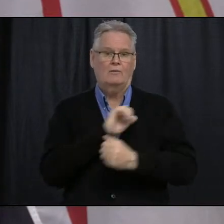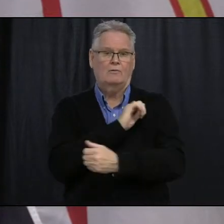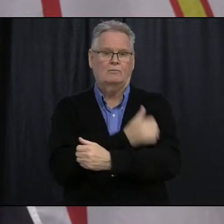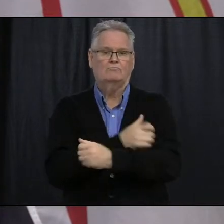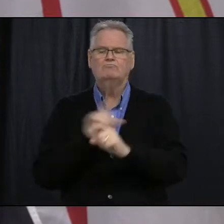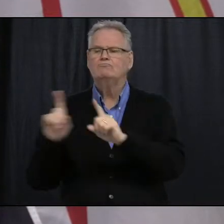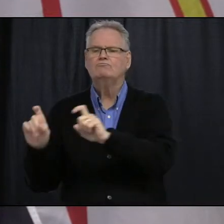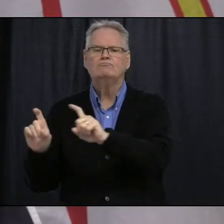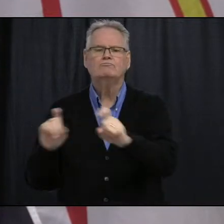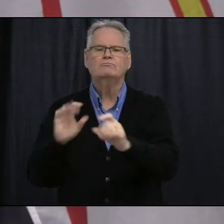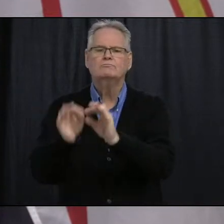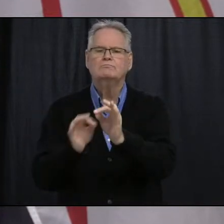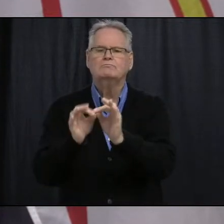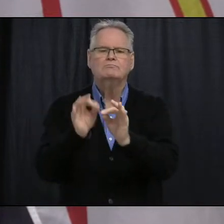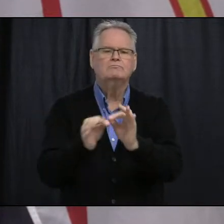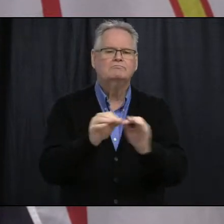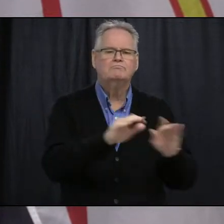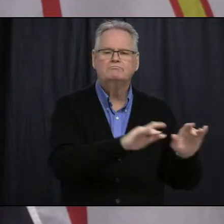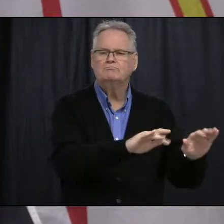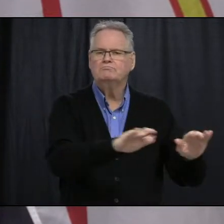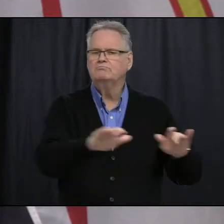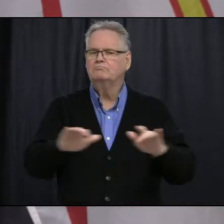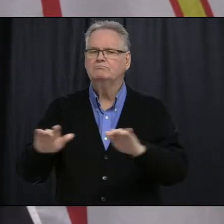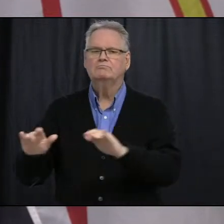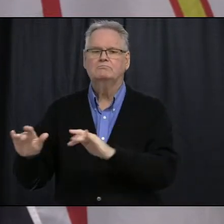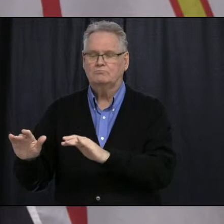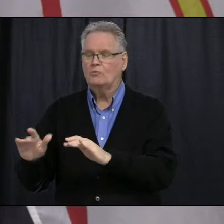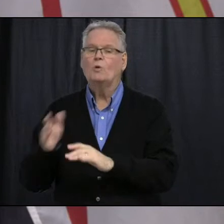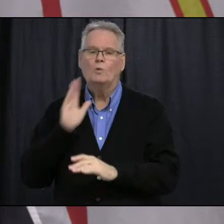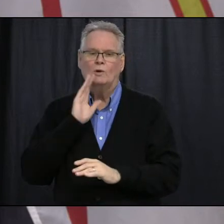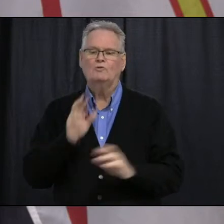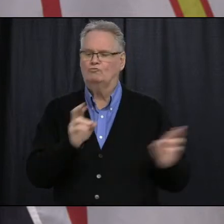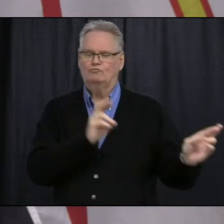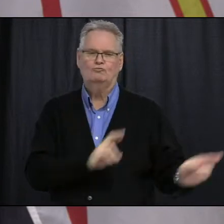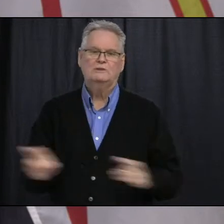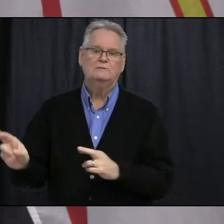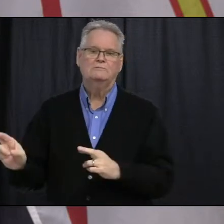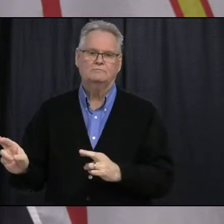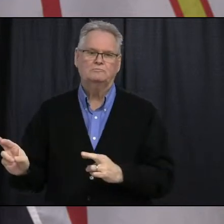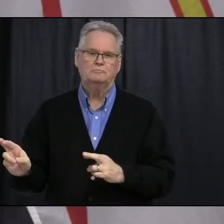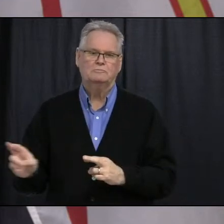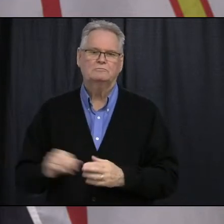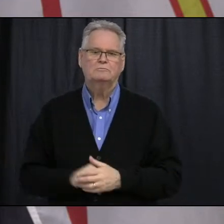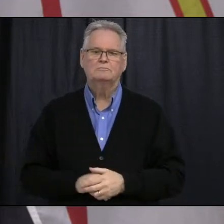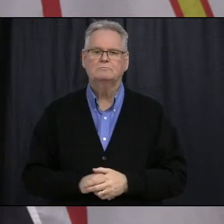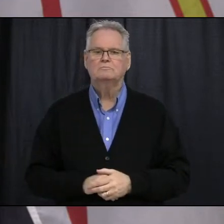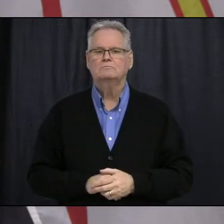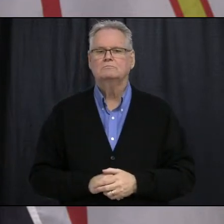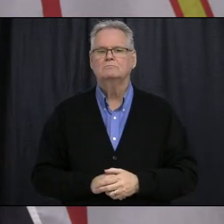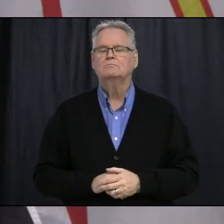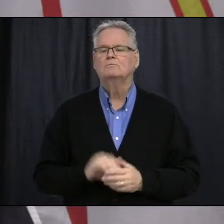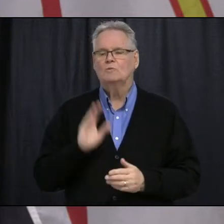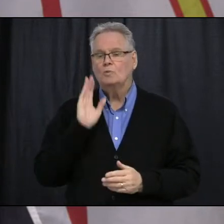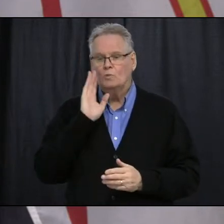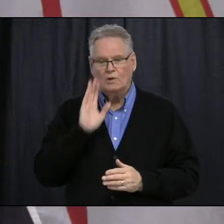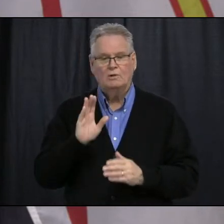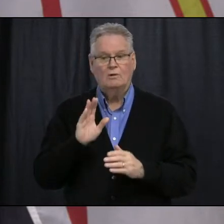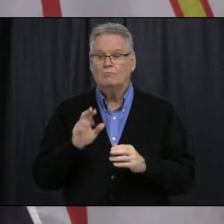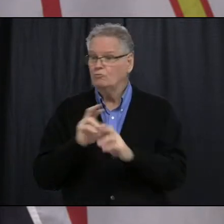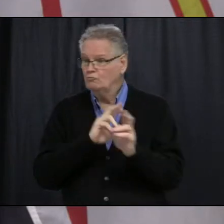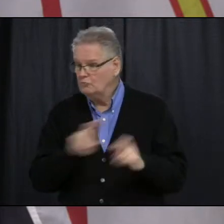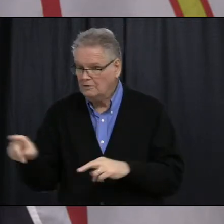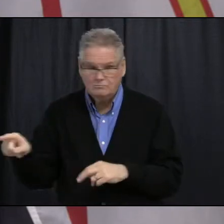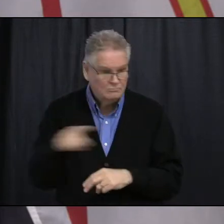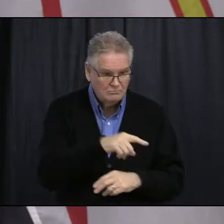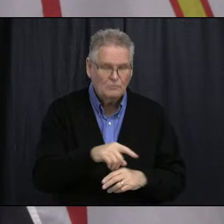are important to help us open to a way that is safe and helps reduce the risk for both residents and